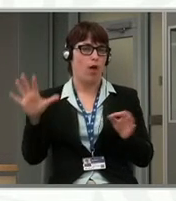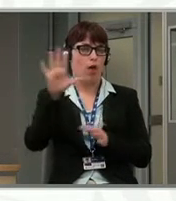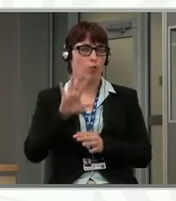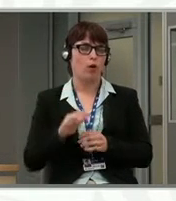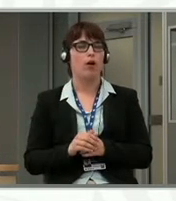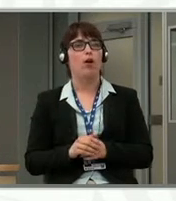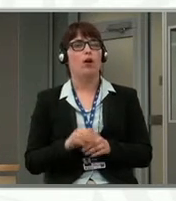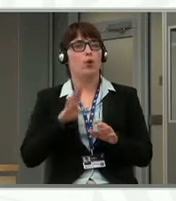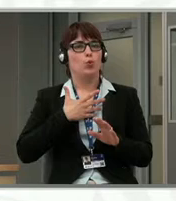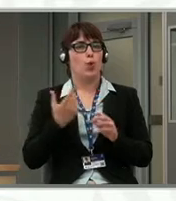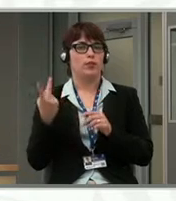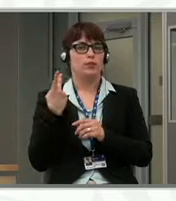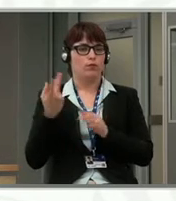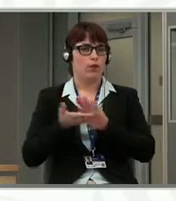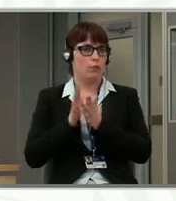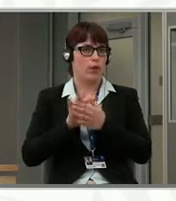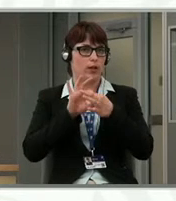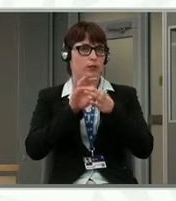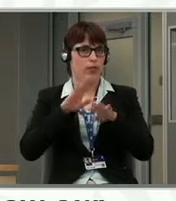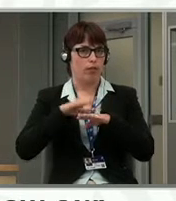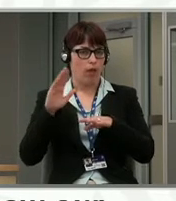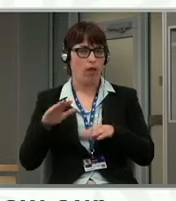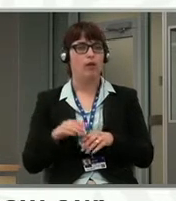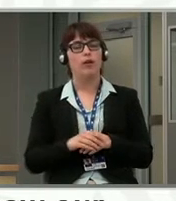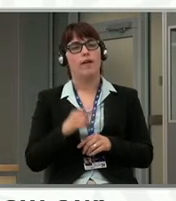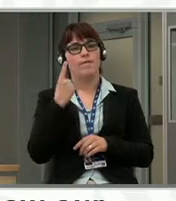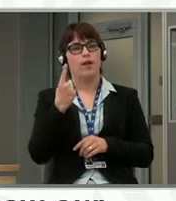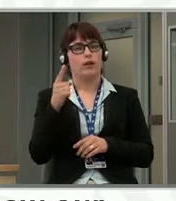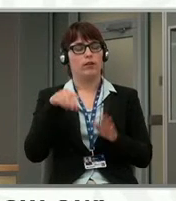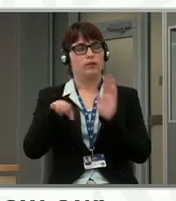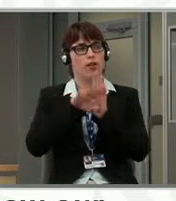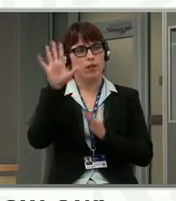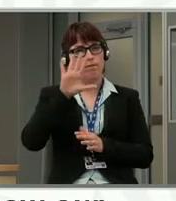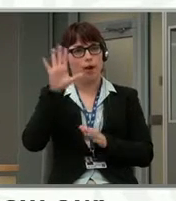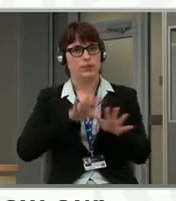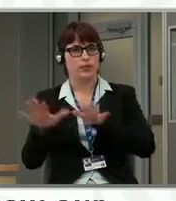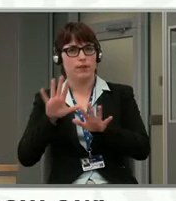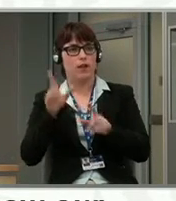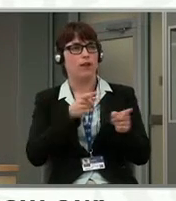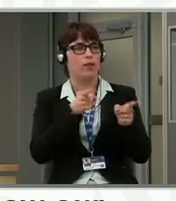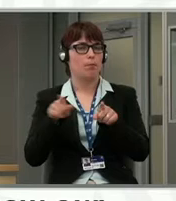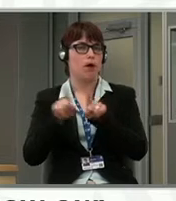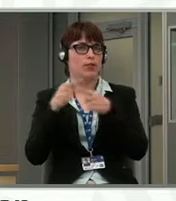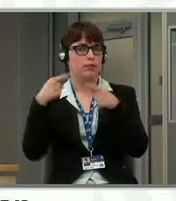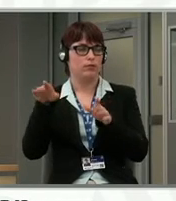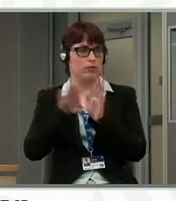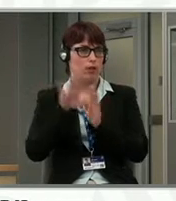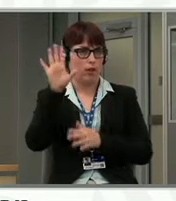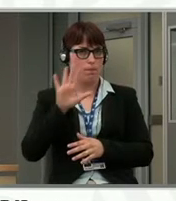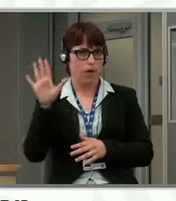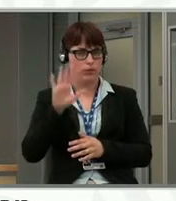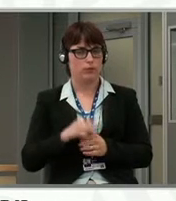how our budget policies will affect the European growth,